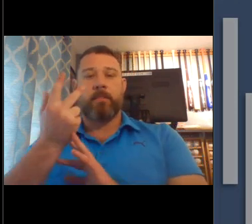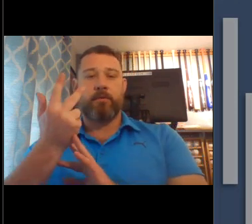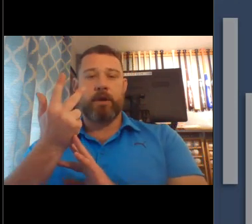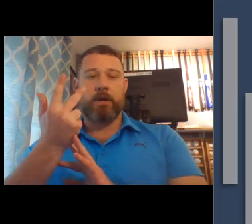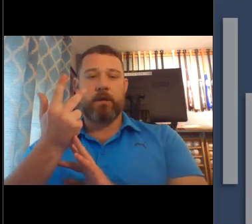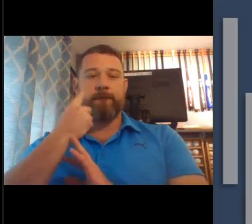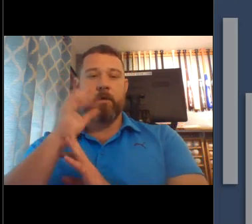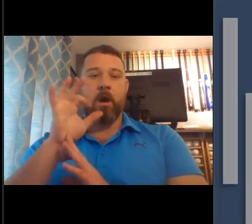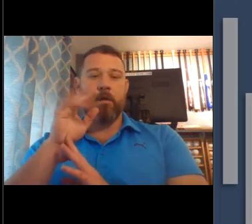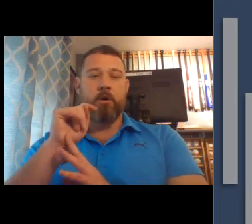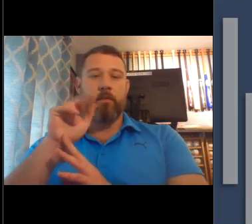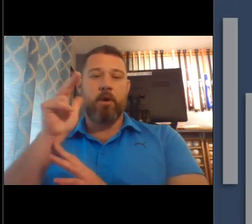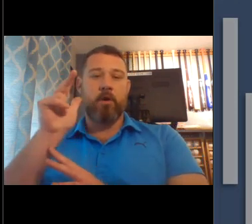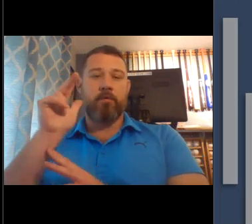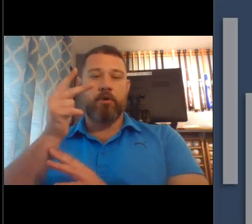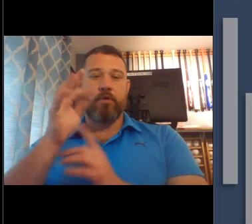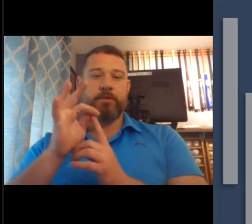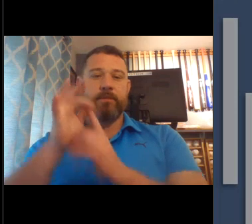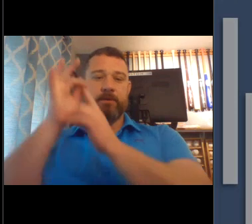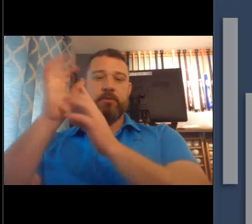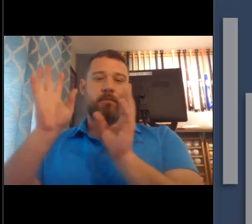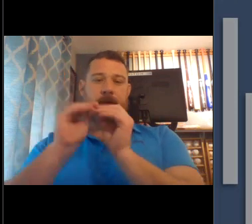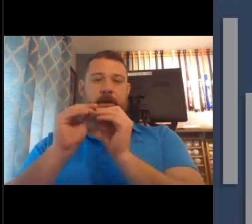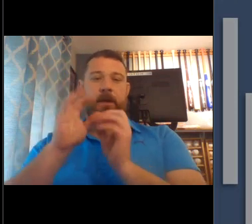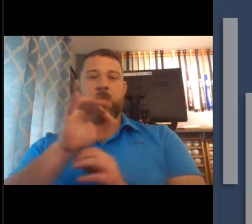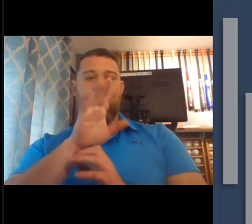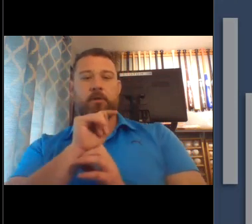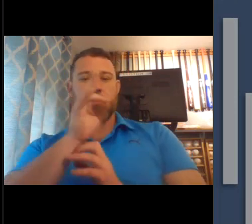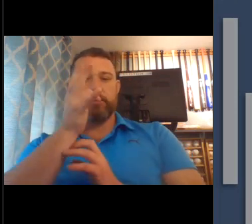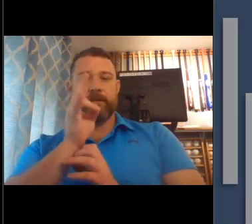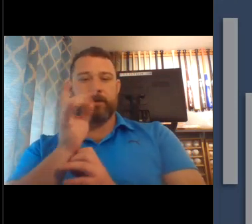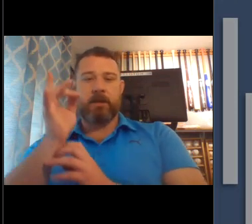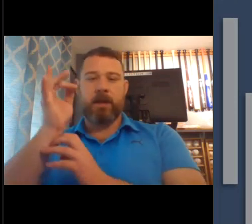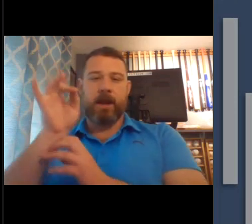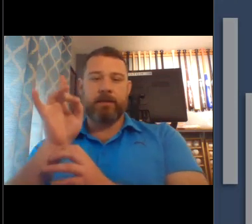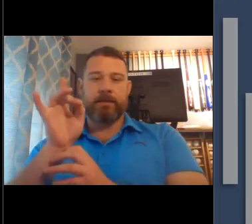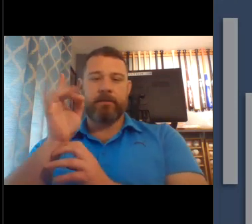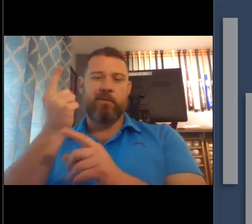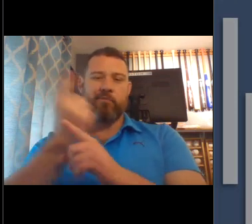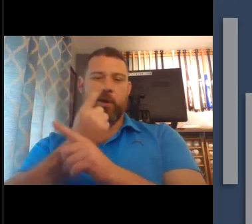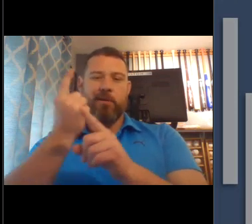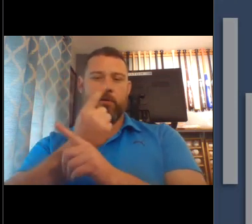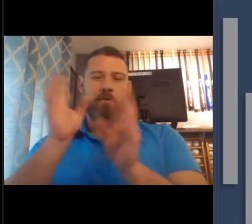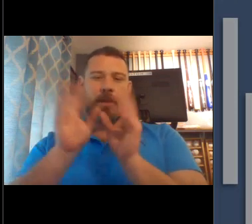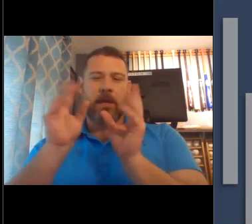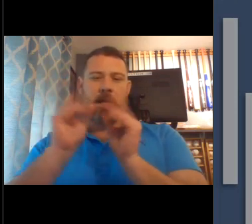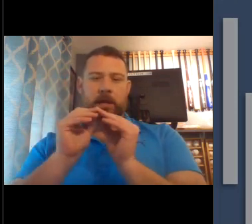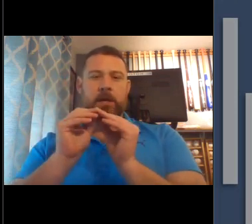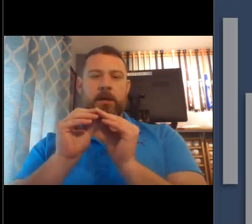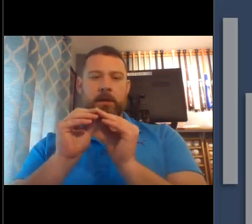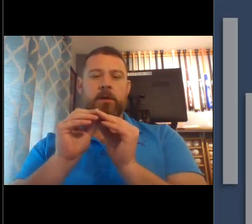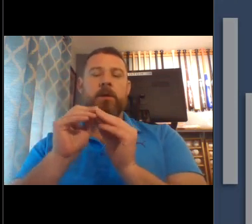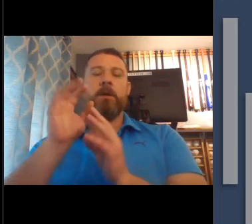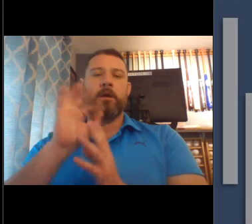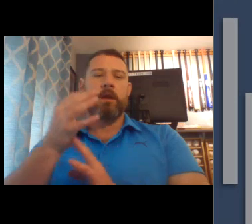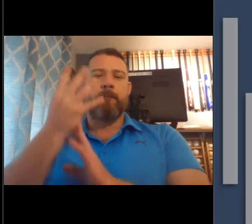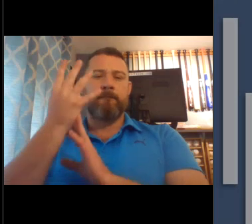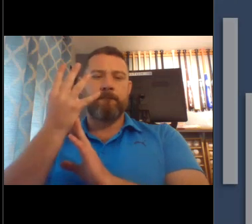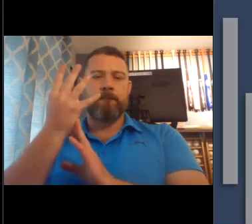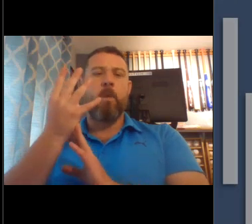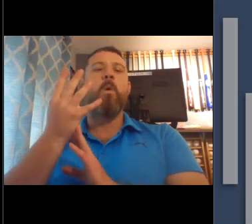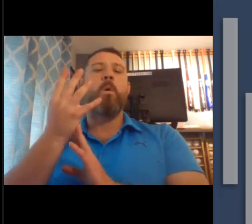October 3rd special meeting, as well as the October 17th and 18th regularly scheduled commission meeting. And tab 4 is the commission meetings